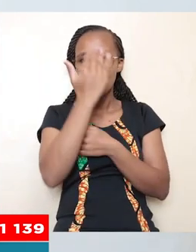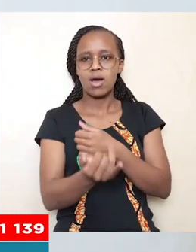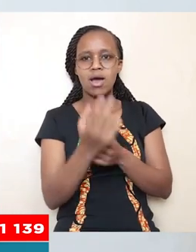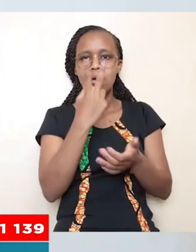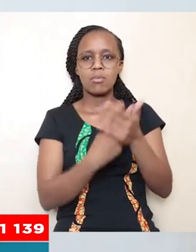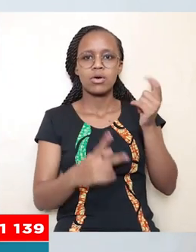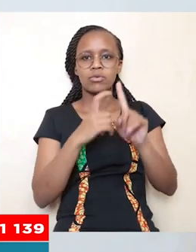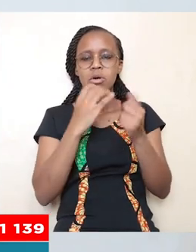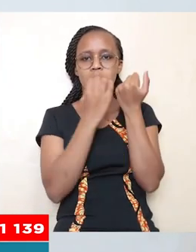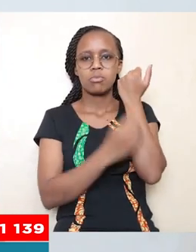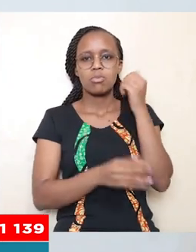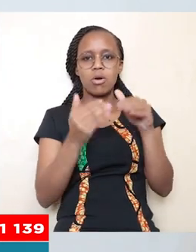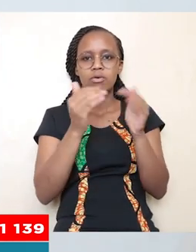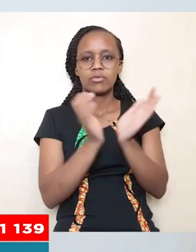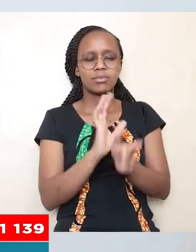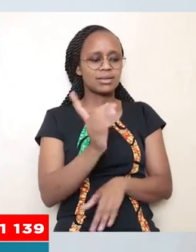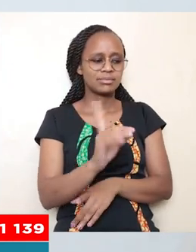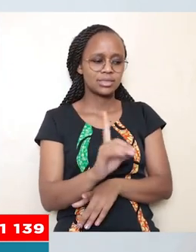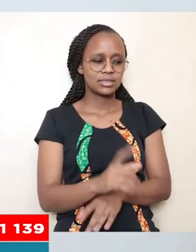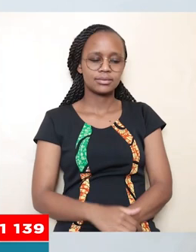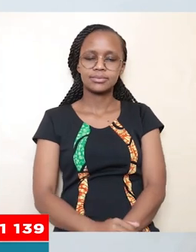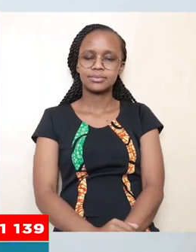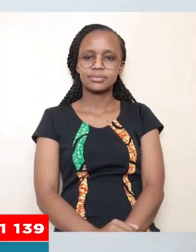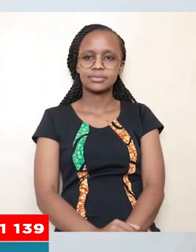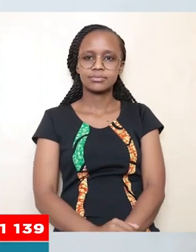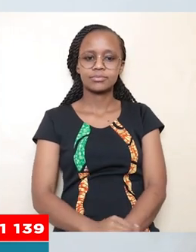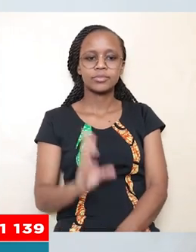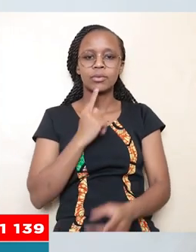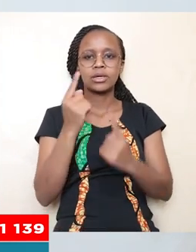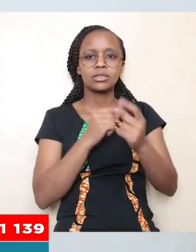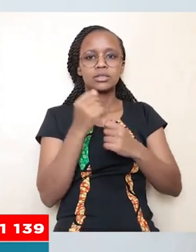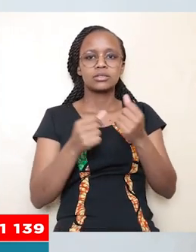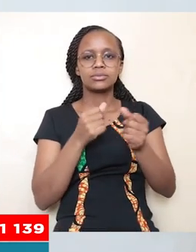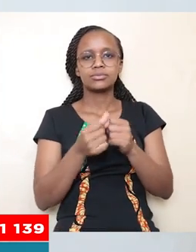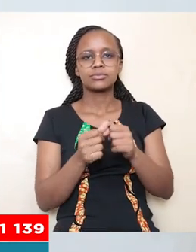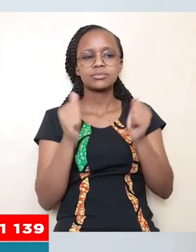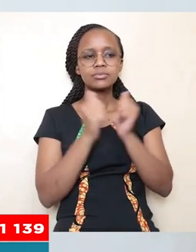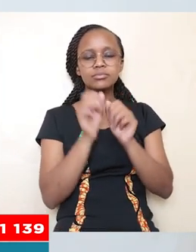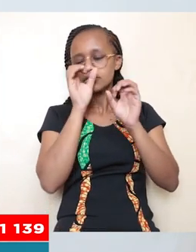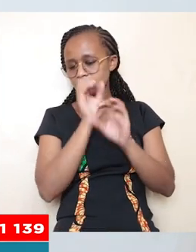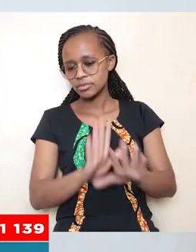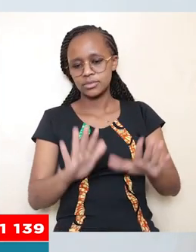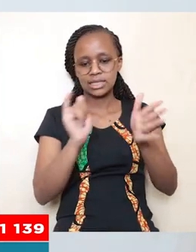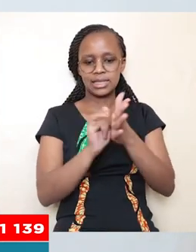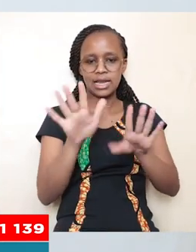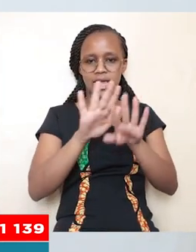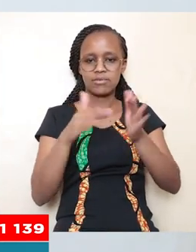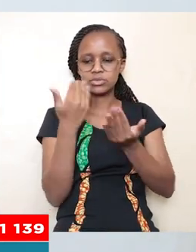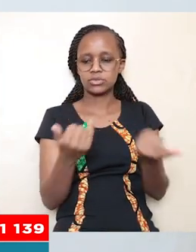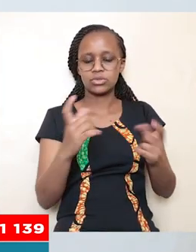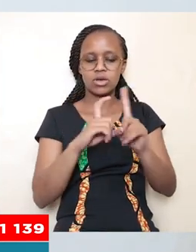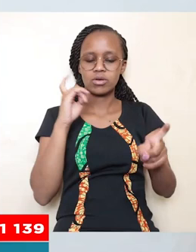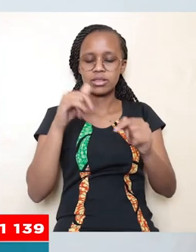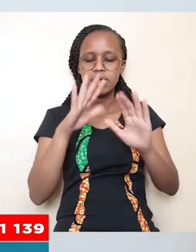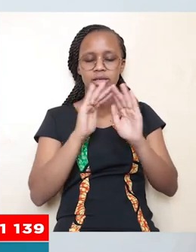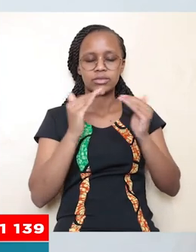both come from poor families. Apana, apana, apana. We talked about the 10 blessings that every child comes